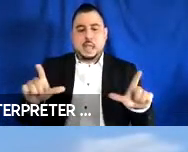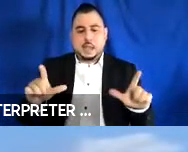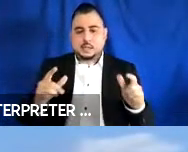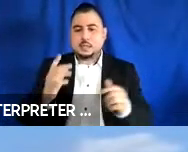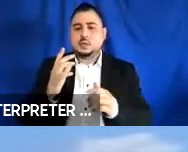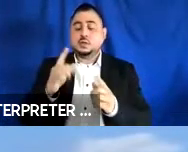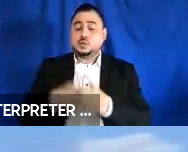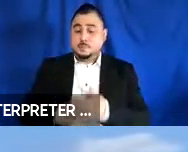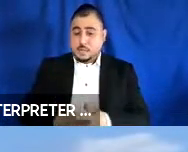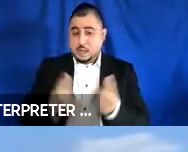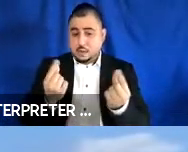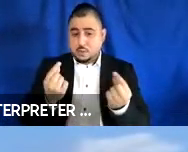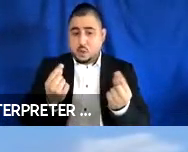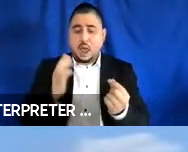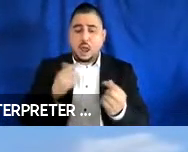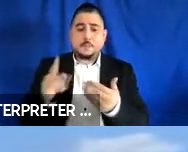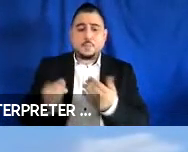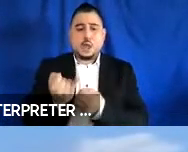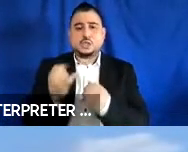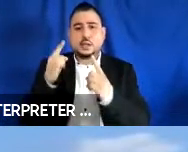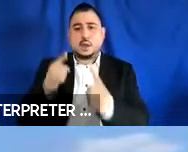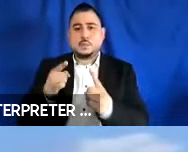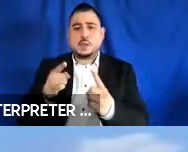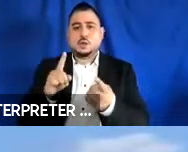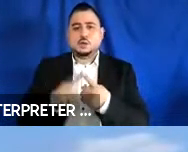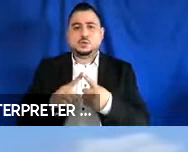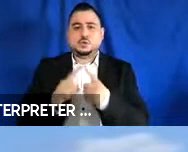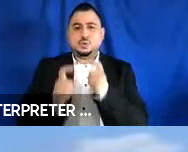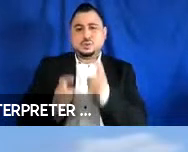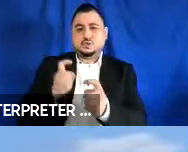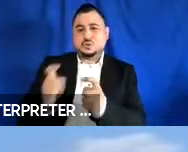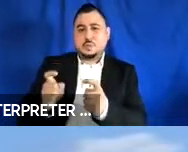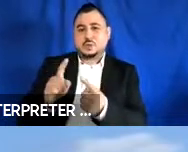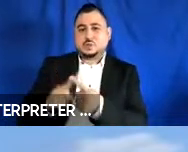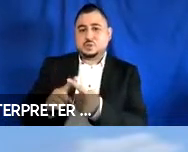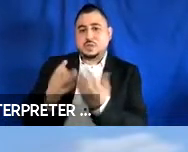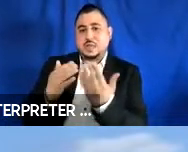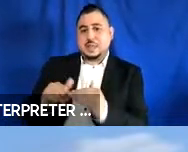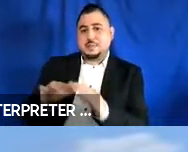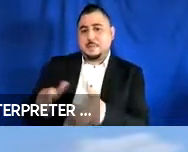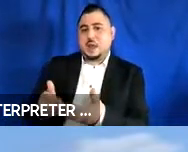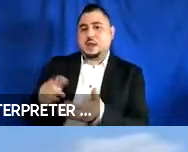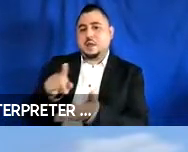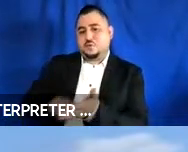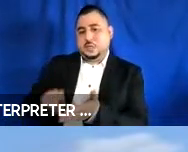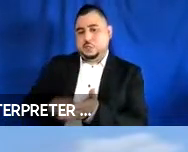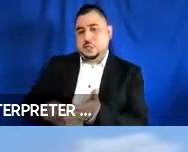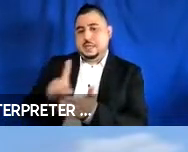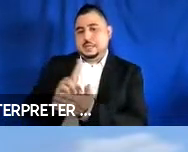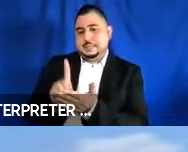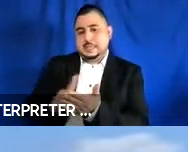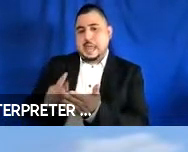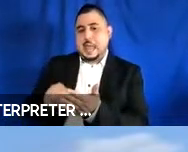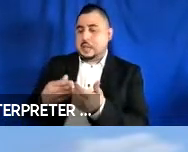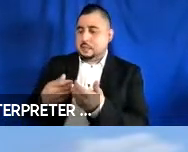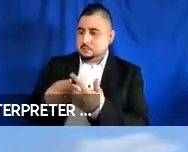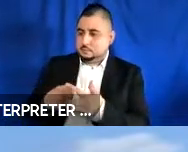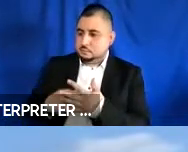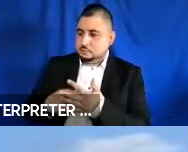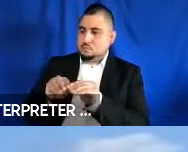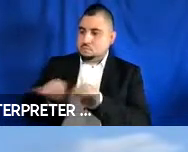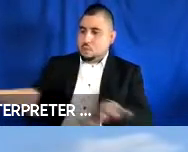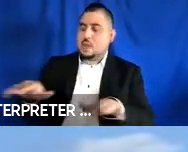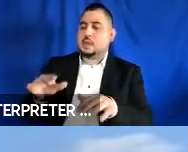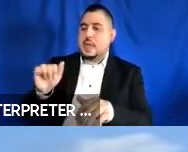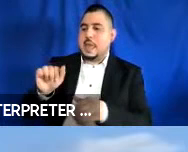So to begin, our project objective was to contribute to the limited body of research designing and employing autonomous vehicles,